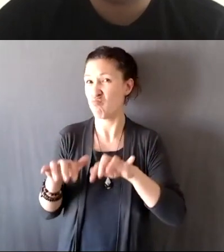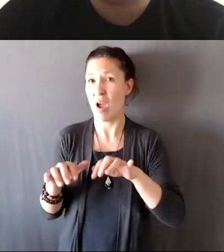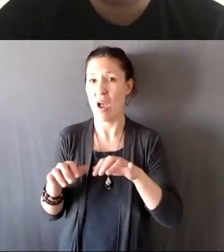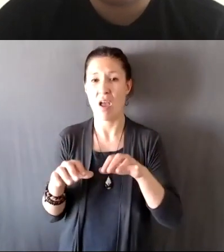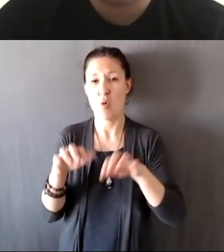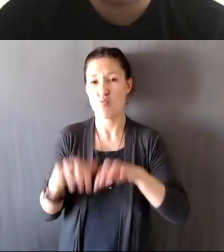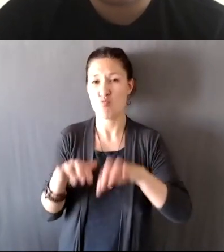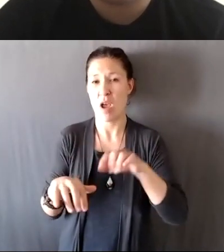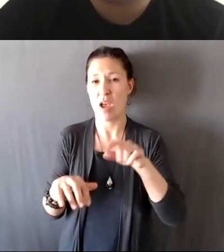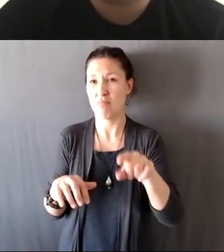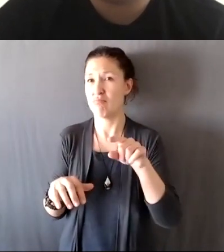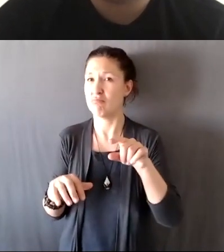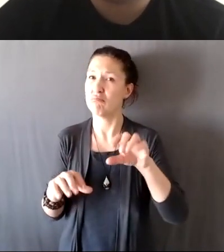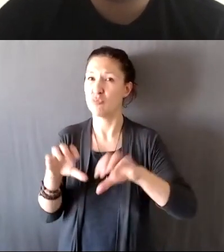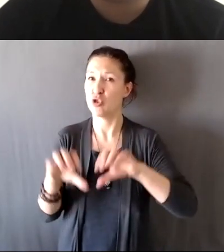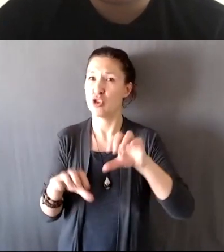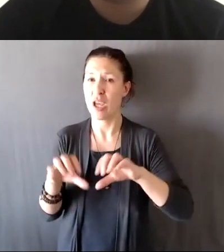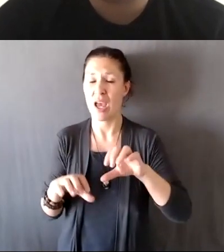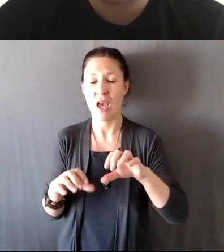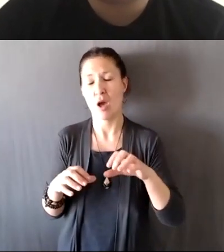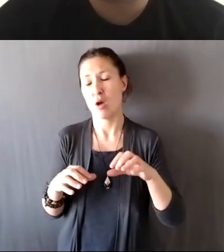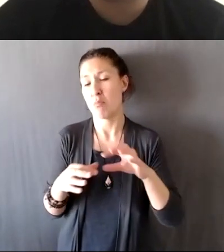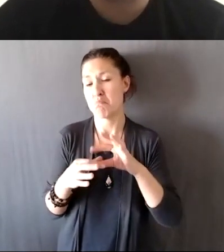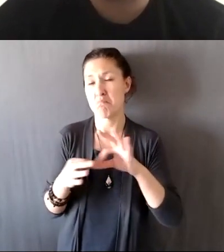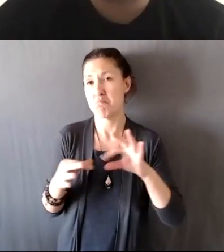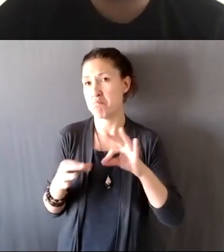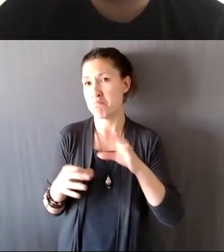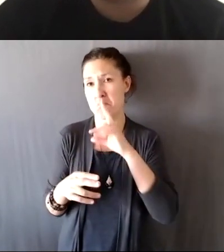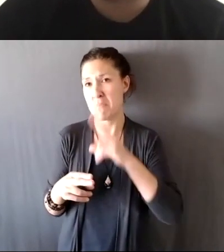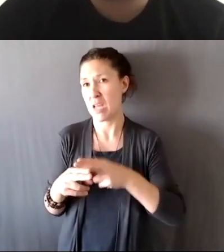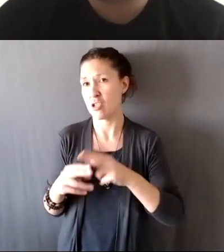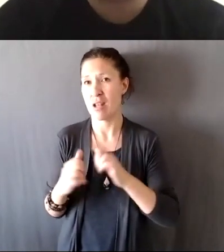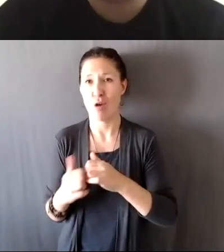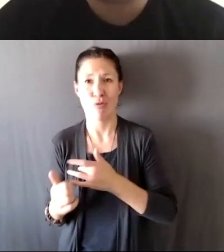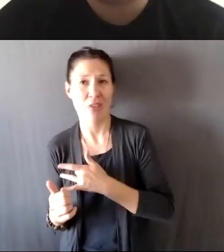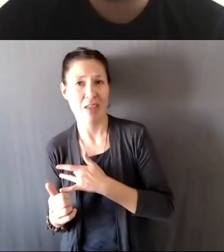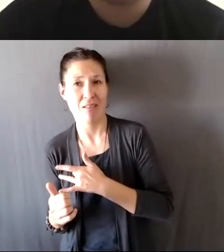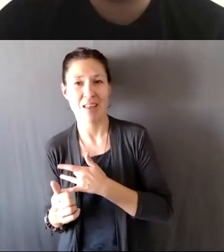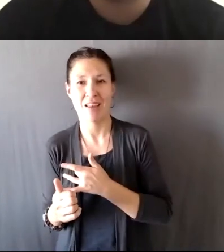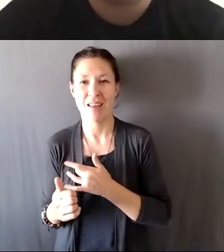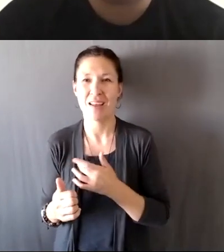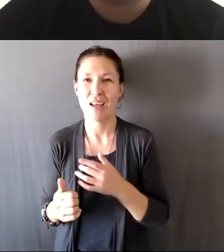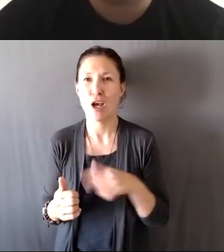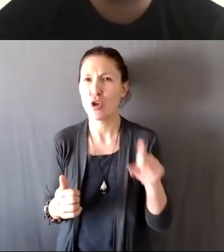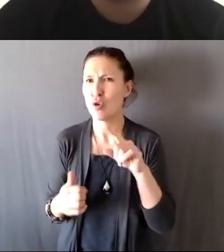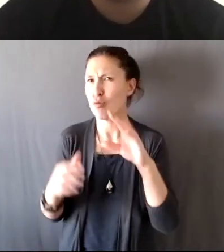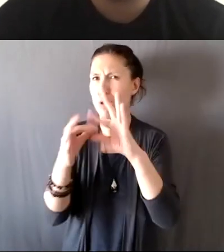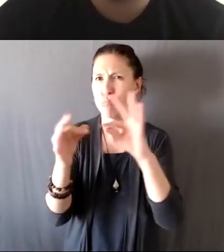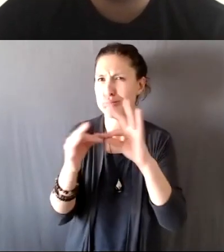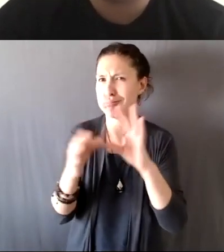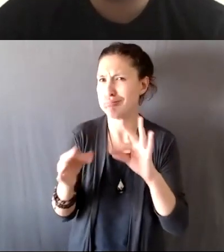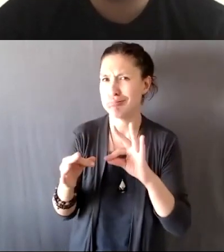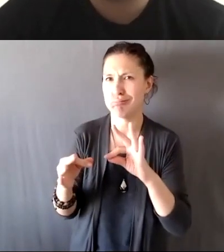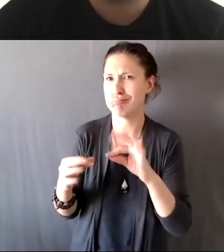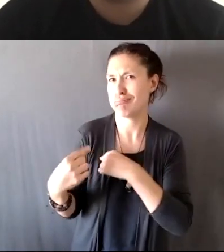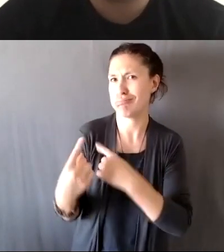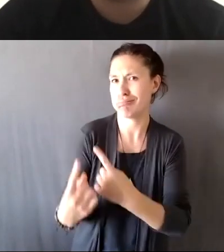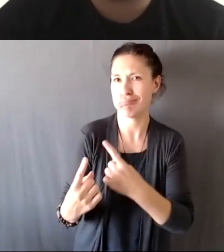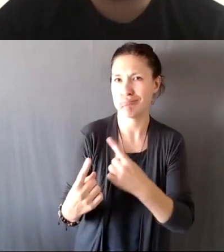share in the chat, and just get their voices out there. I know we've been doing it already, and that's been very grounding